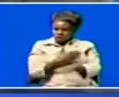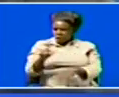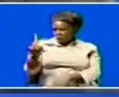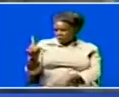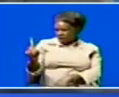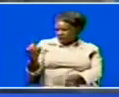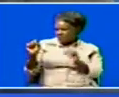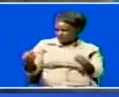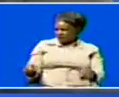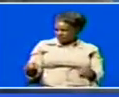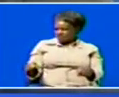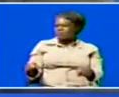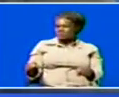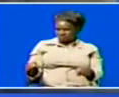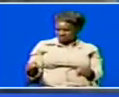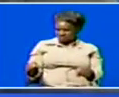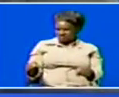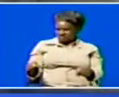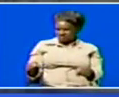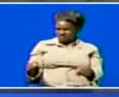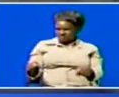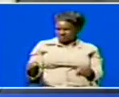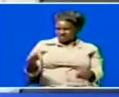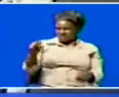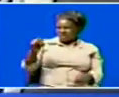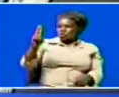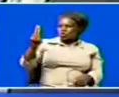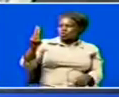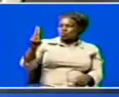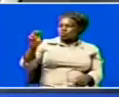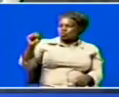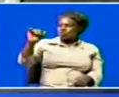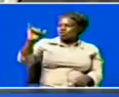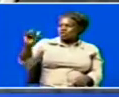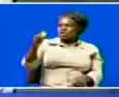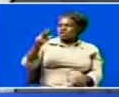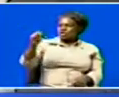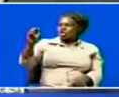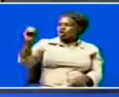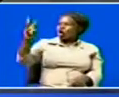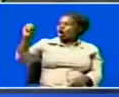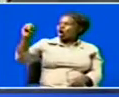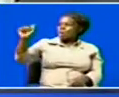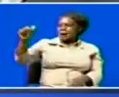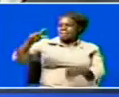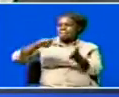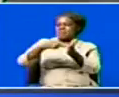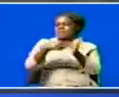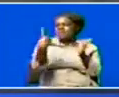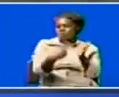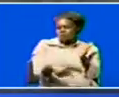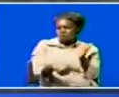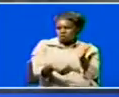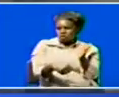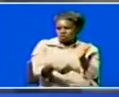us here. Yeah, which one do you prefer? I'm going to perform Suzinoma. Suzinoma. So many people have been asking, what is Suzinoma? What is it all about? Yeah. Is